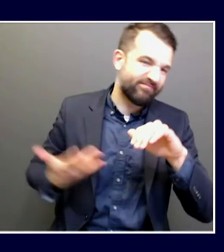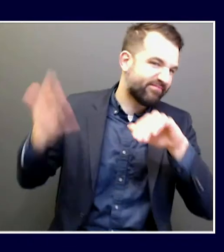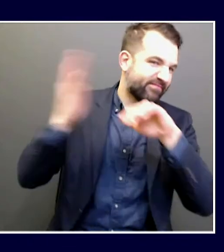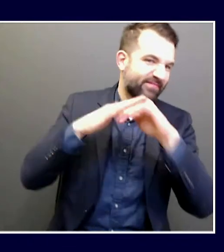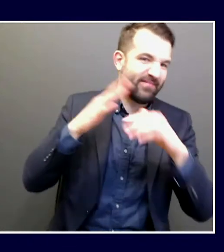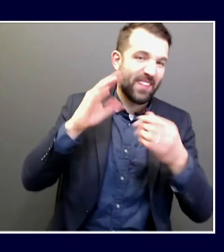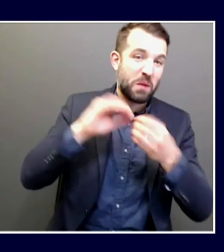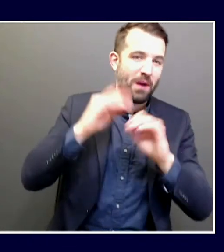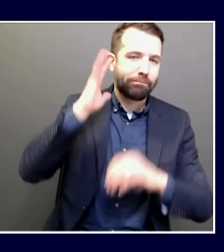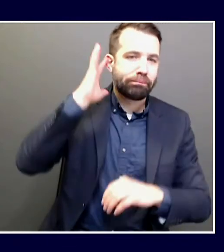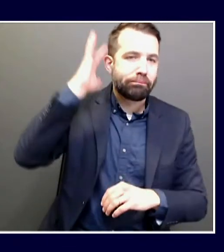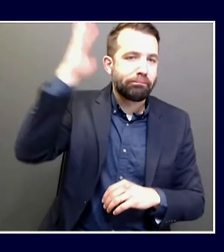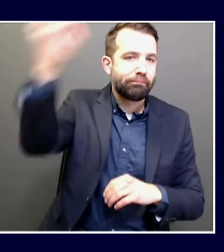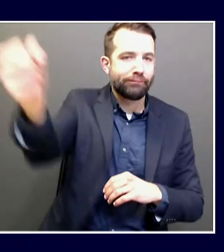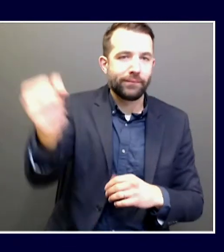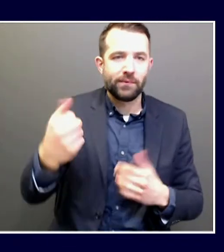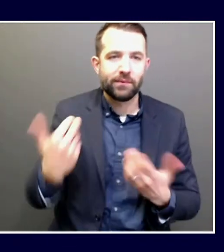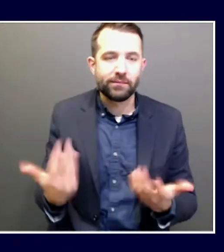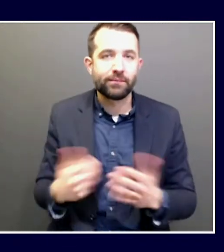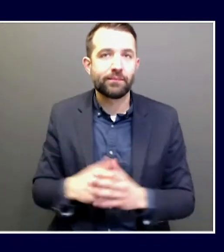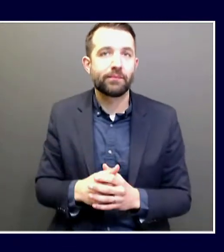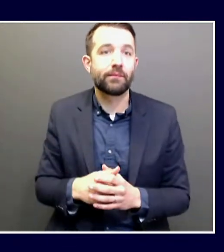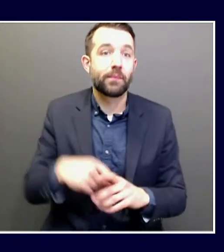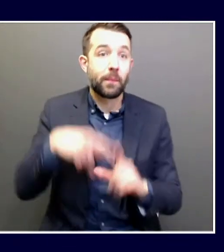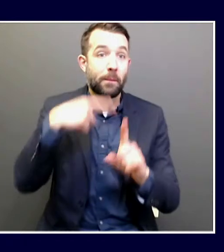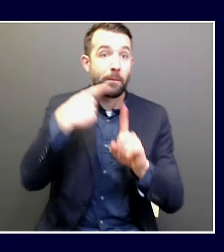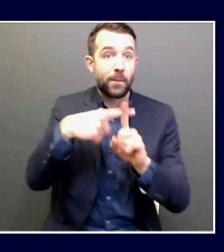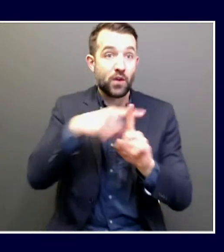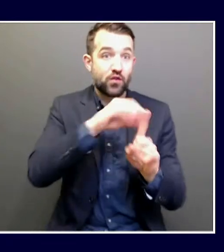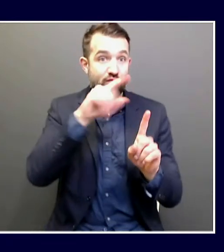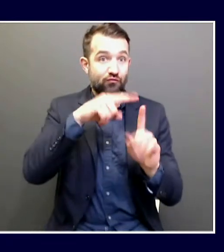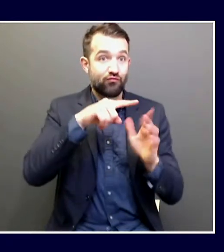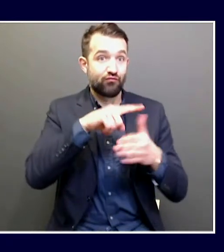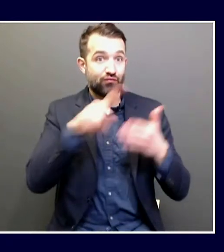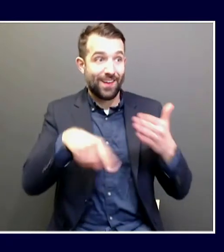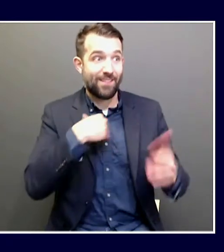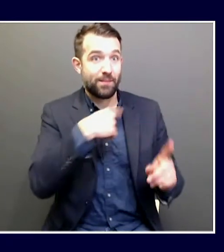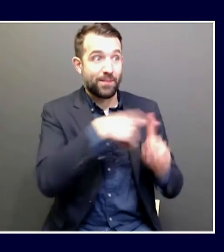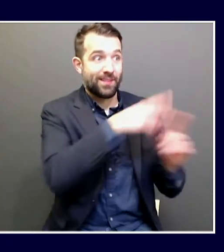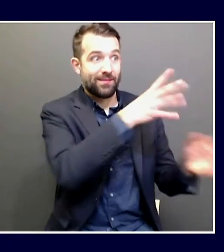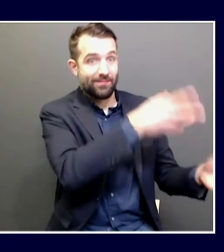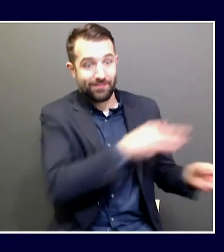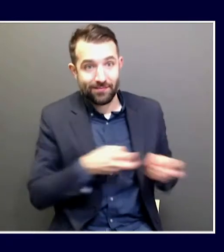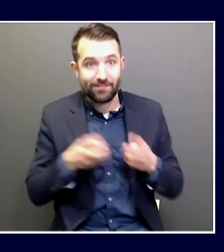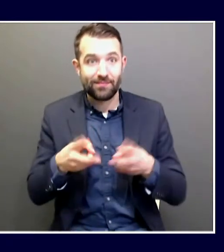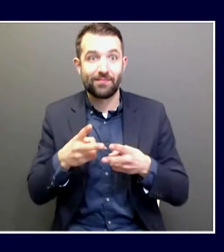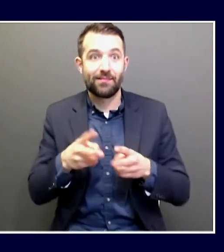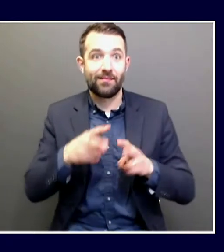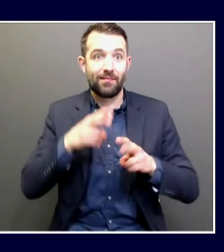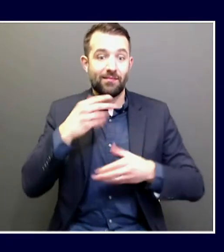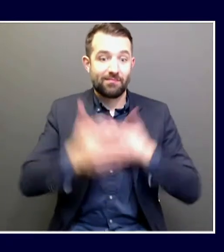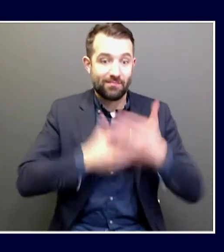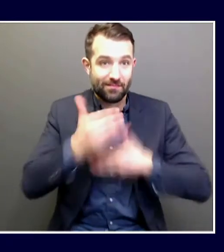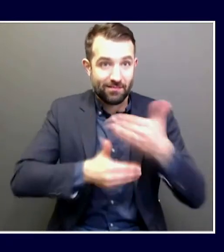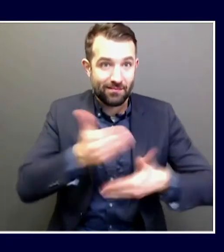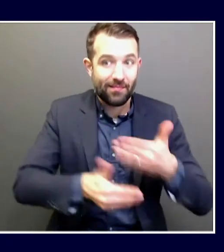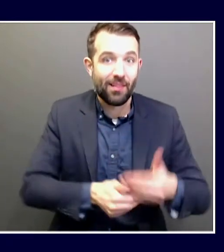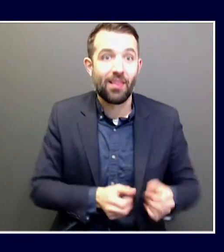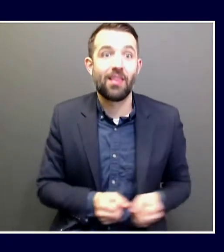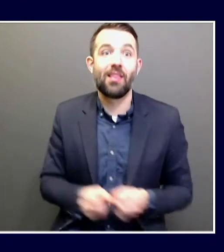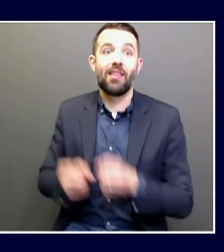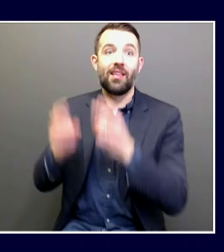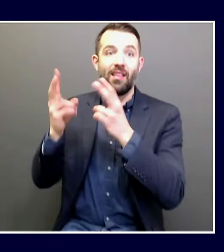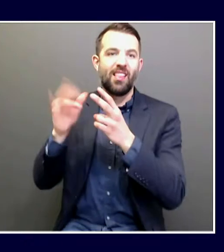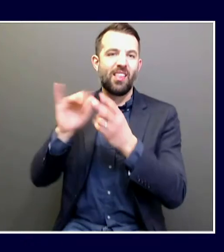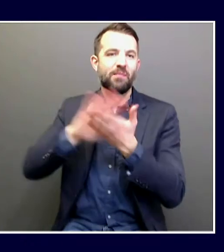has been even harder. Over the last 7 days, the Maine CDC has received an